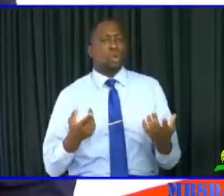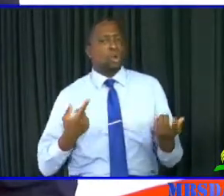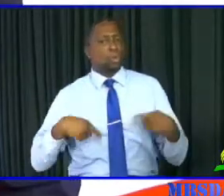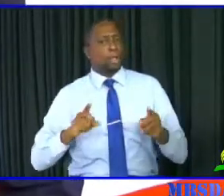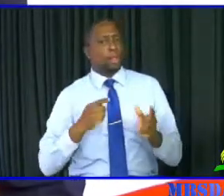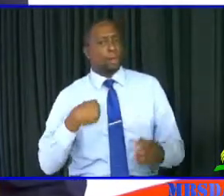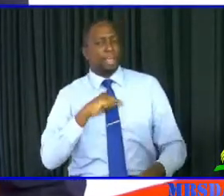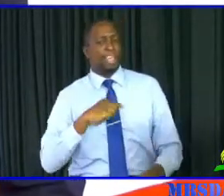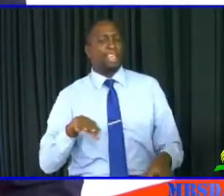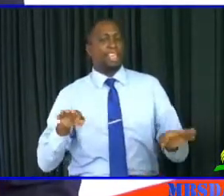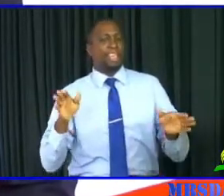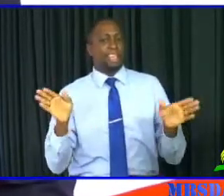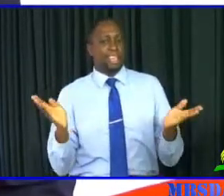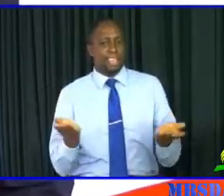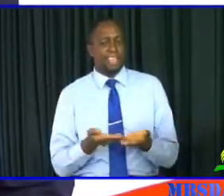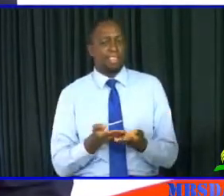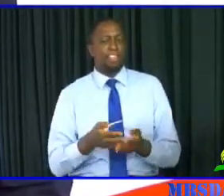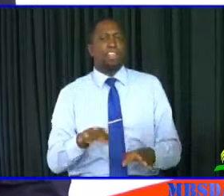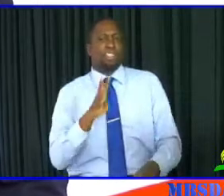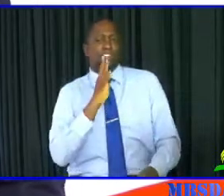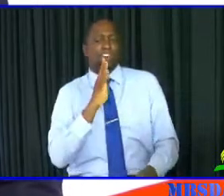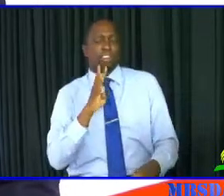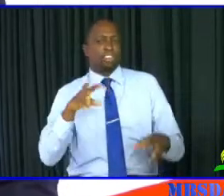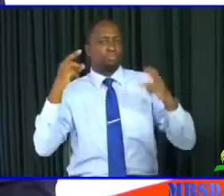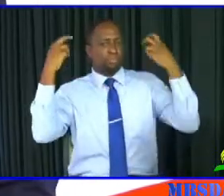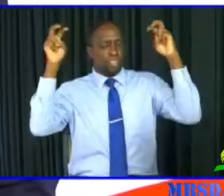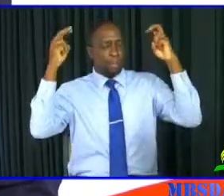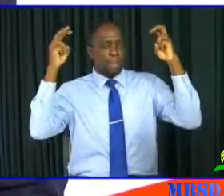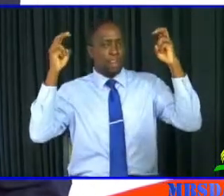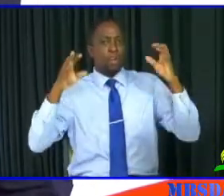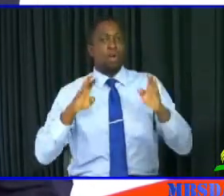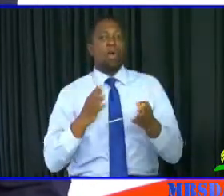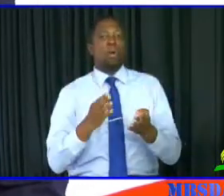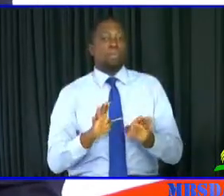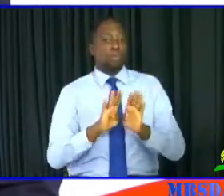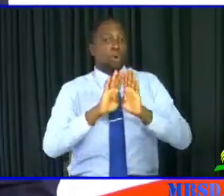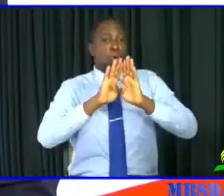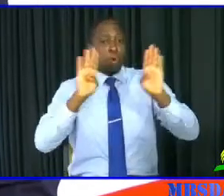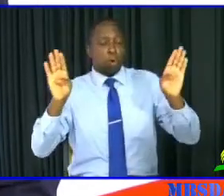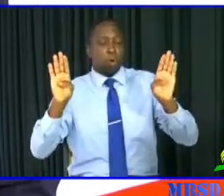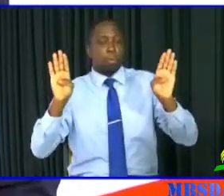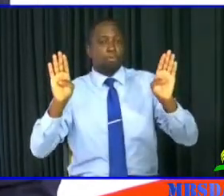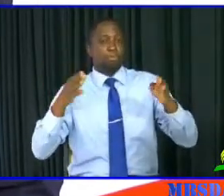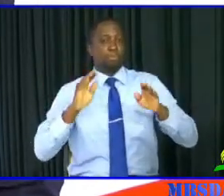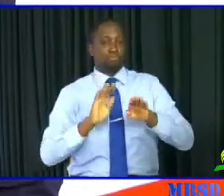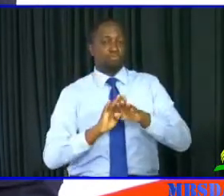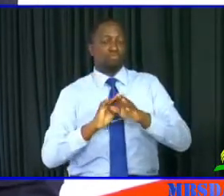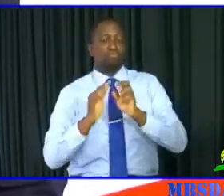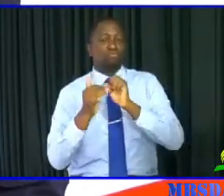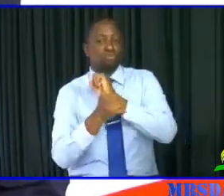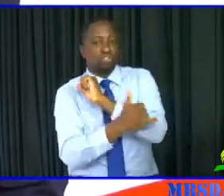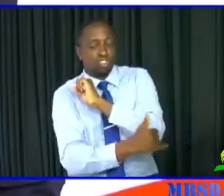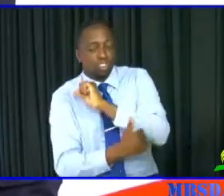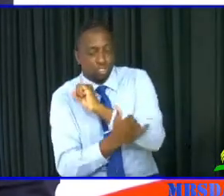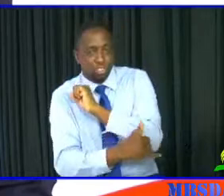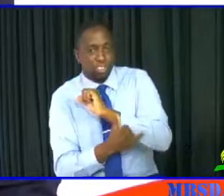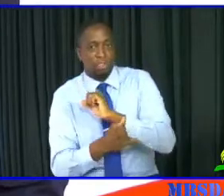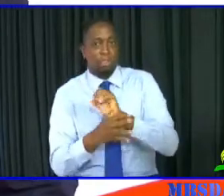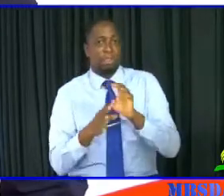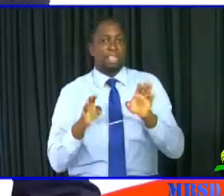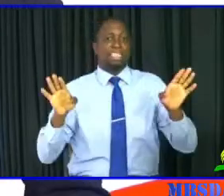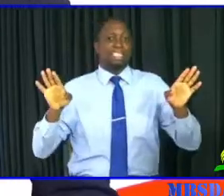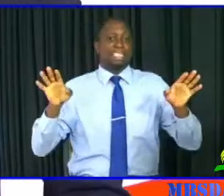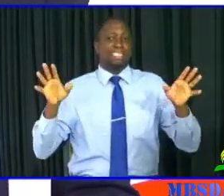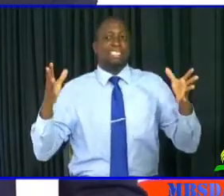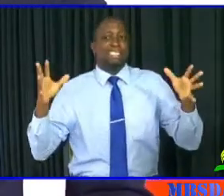about open borders, tight security. Open borders, tight security. My beloved brothers